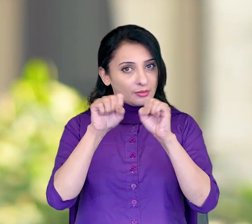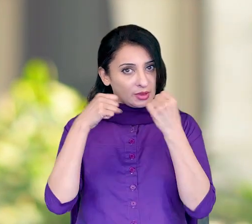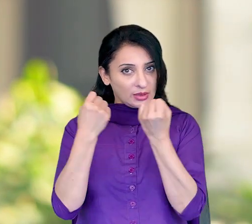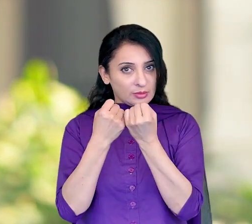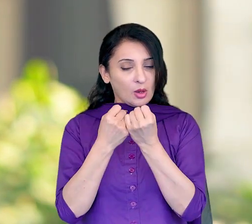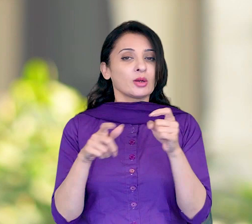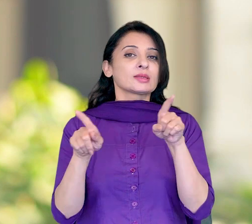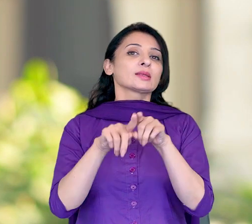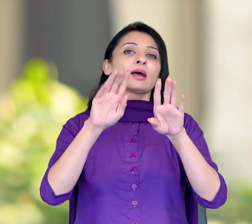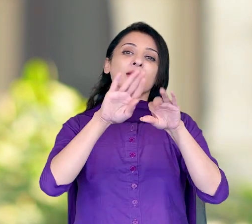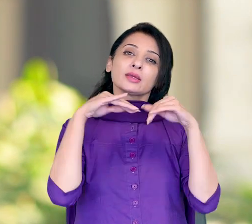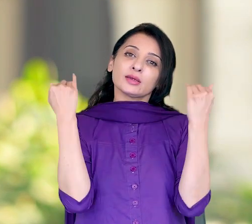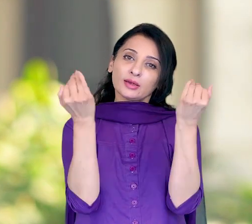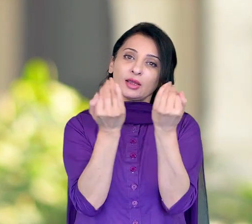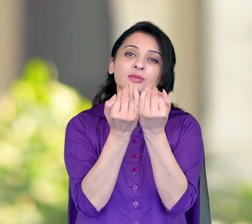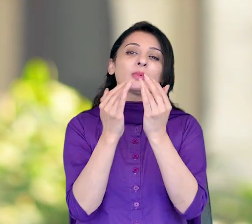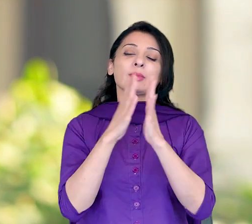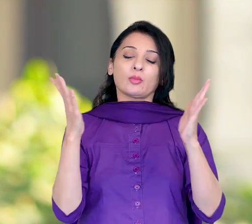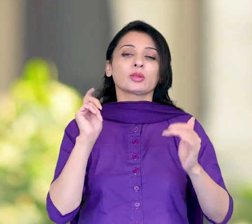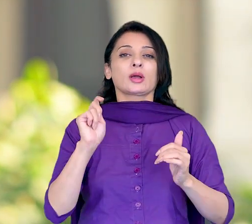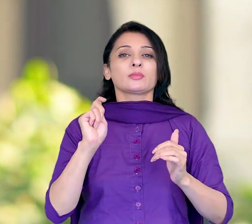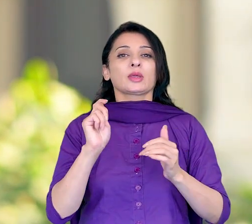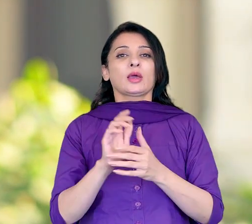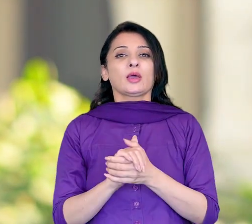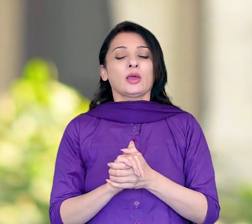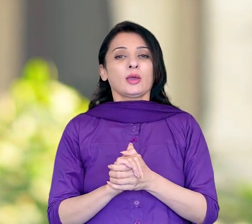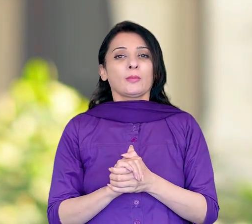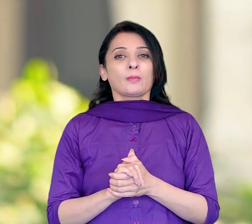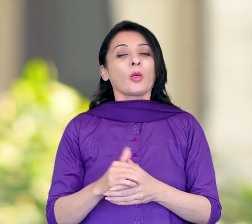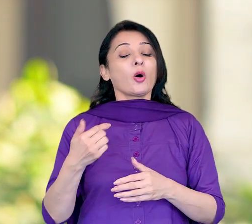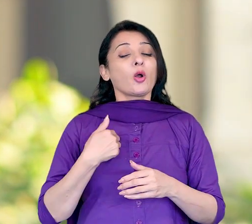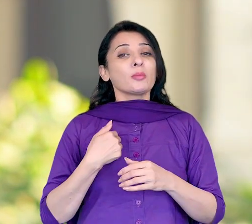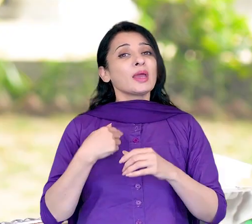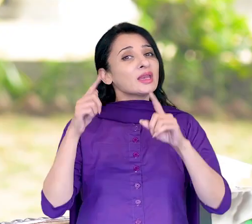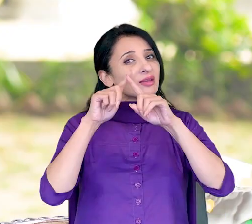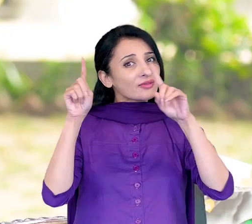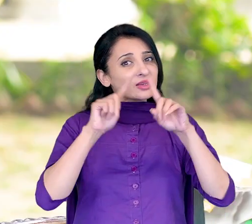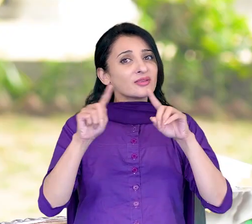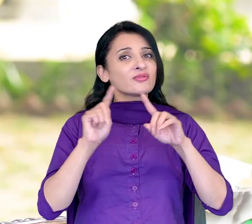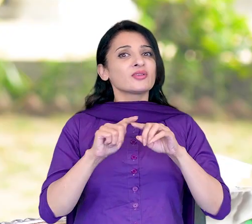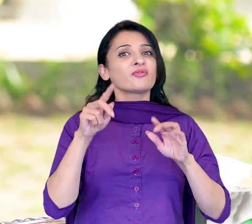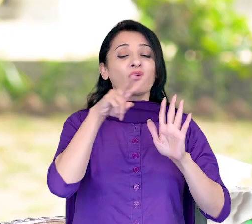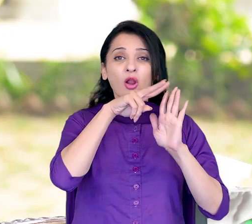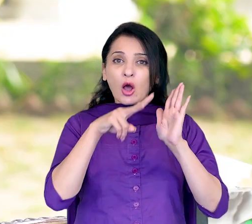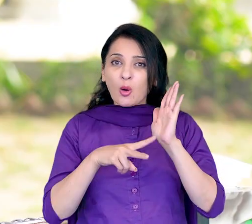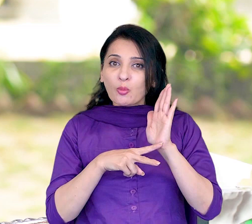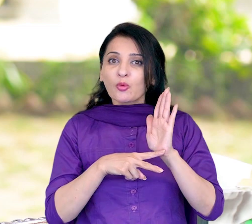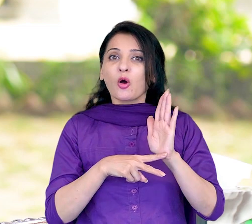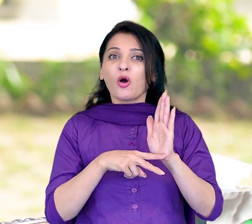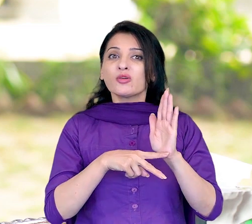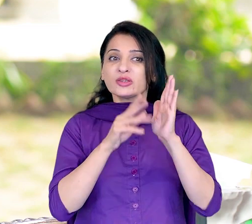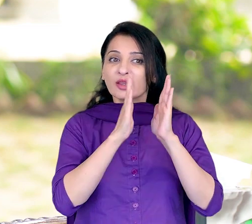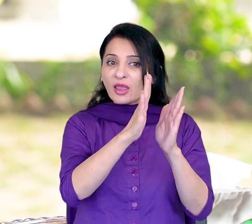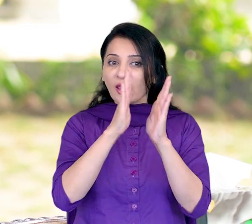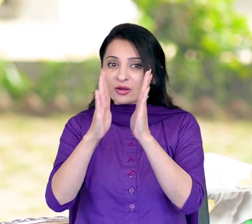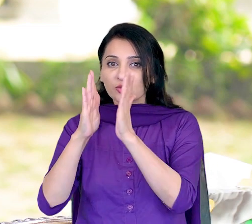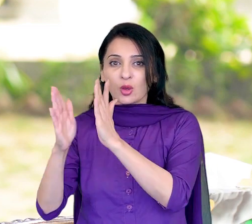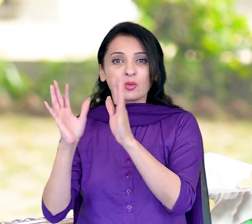sector, as well as internationally, where I completed a number of projects successfully and rolled